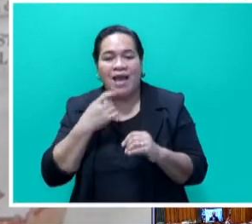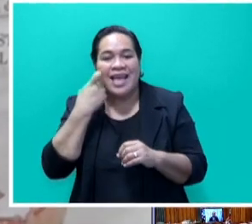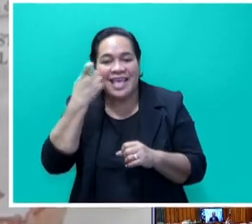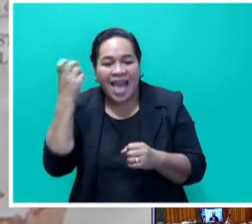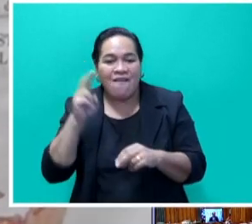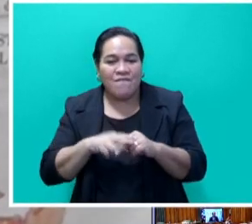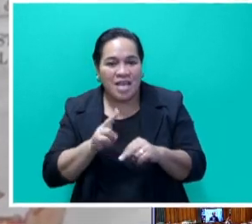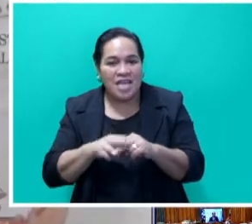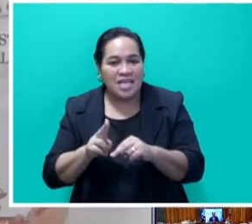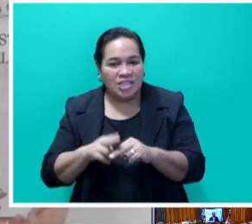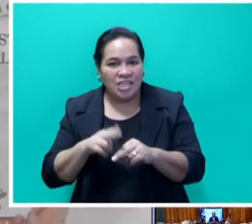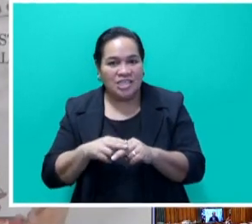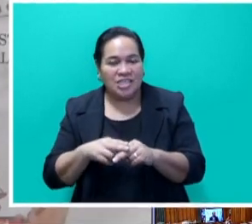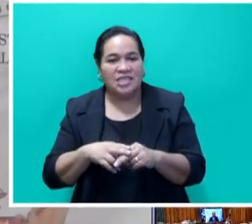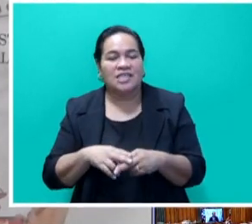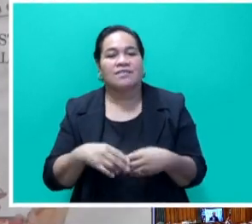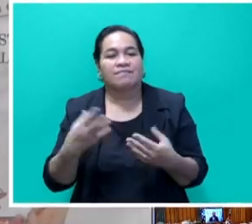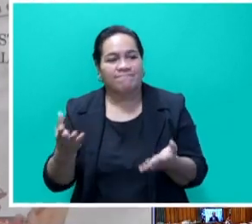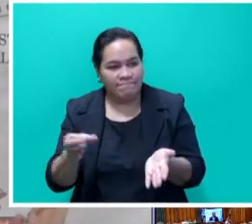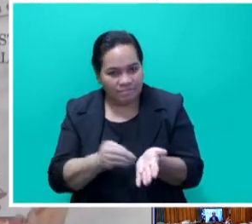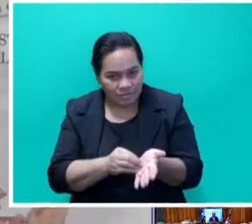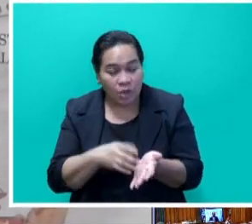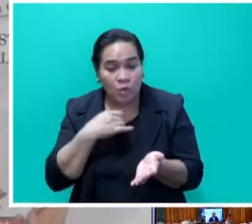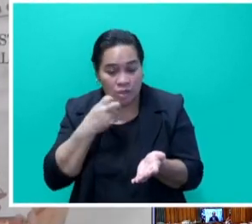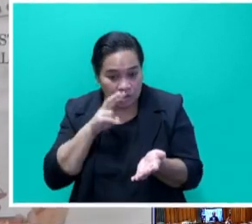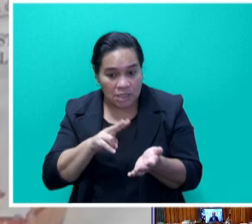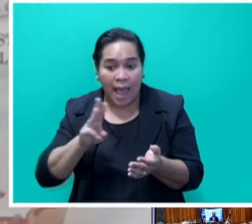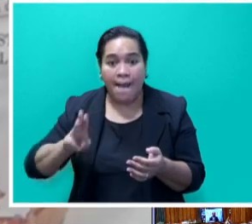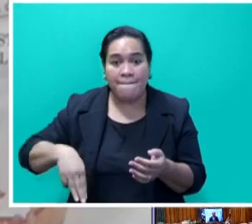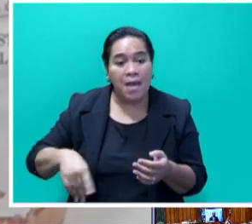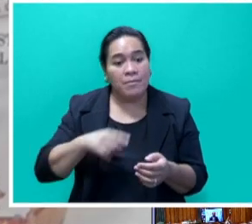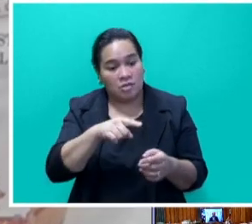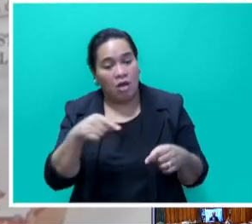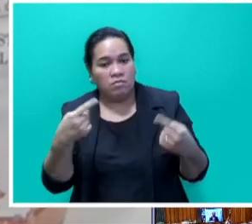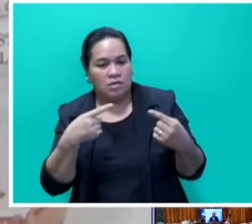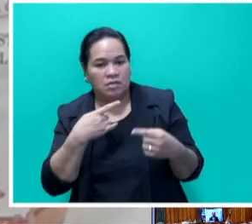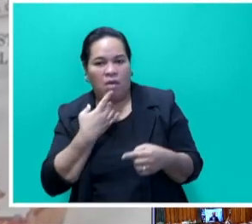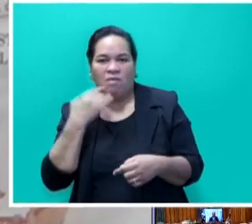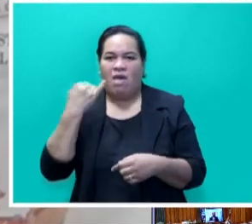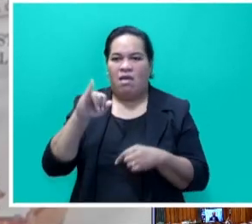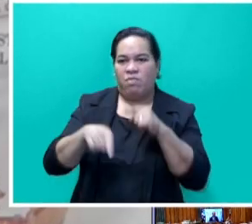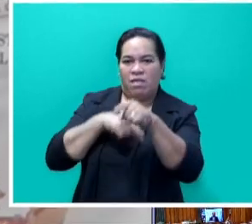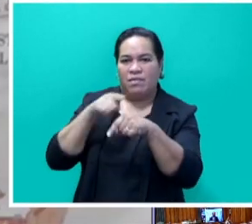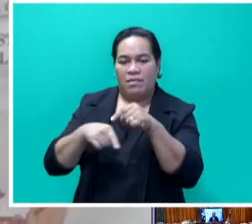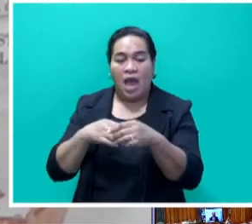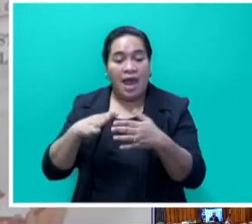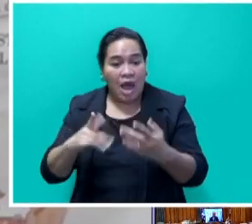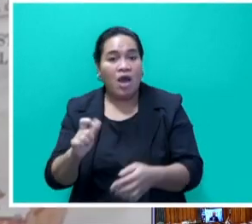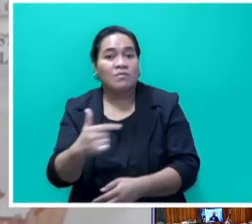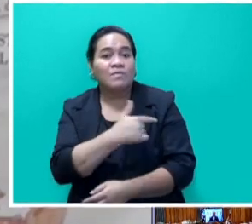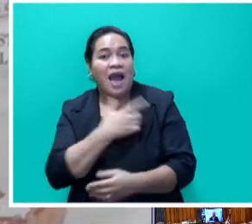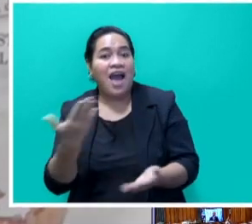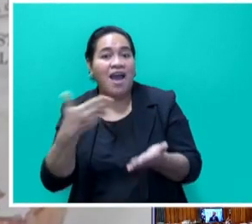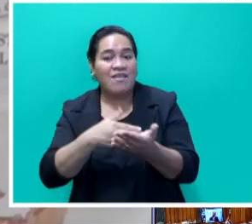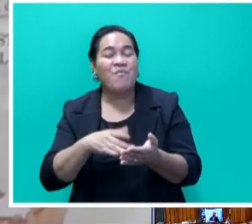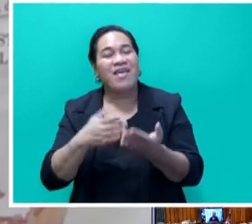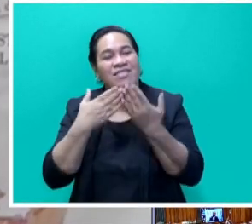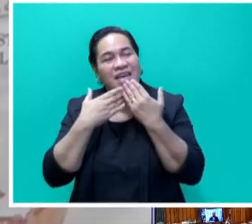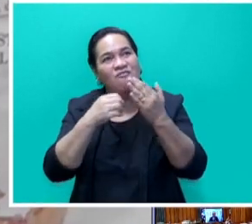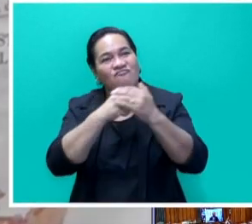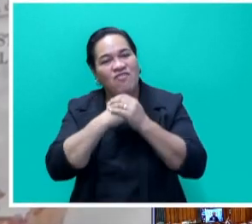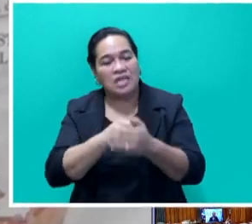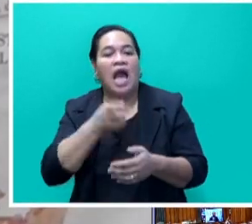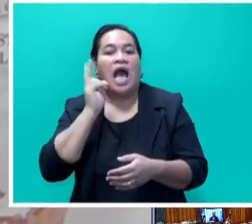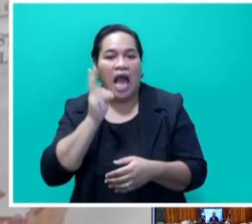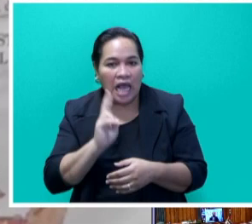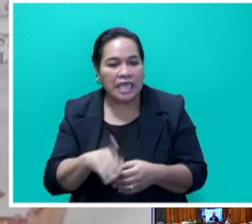Fiji into being, and we have seen members of the opposition badmouth this. We now have the vaccine in Fiji, thanks to our friends. And yet again,